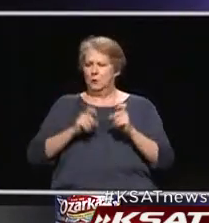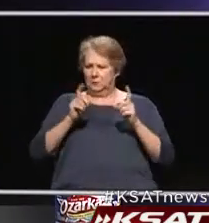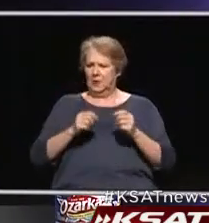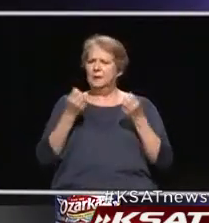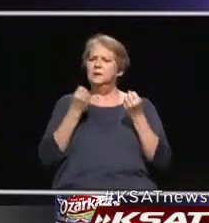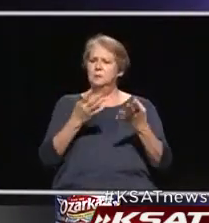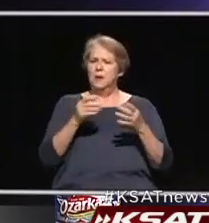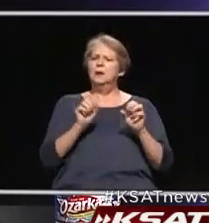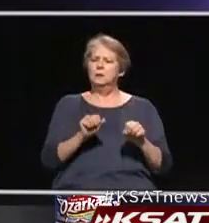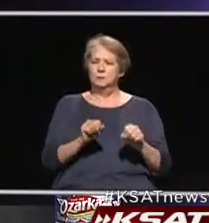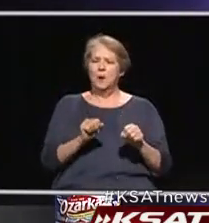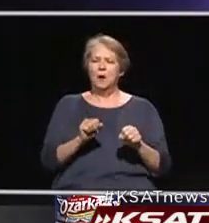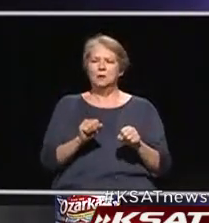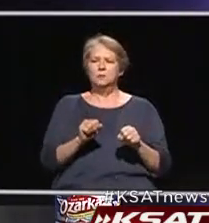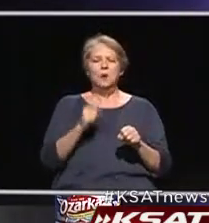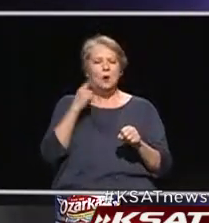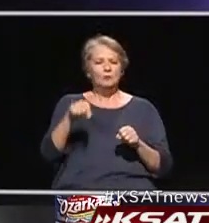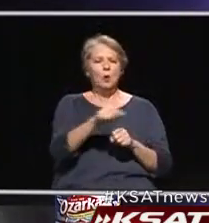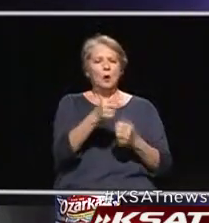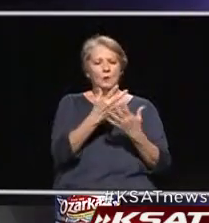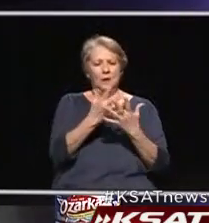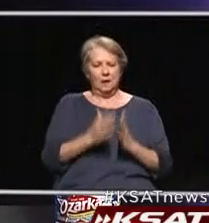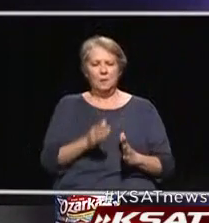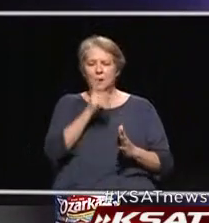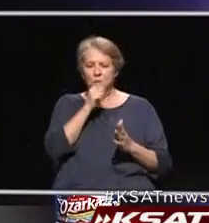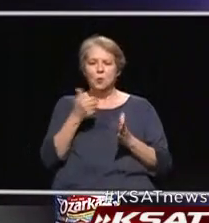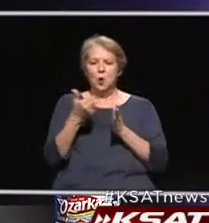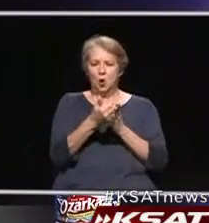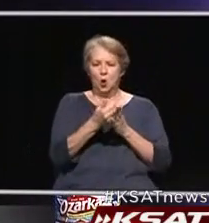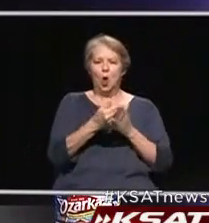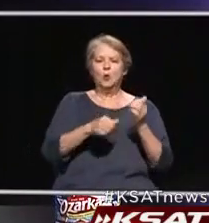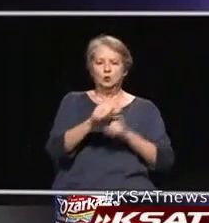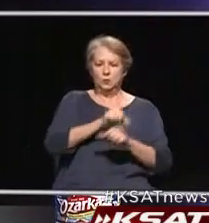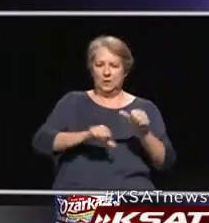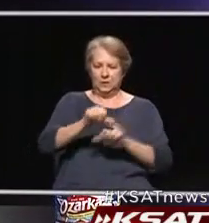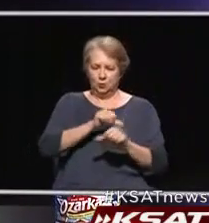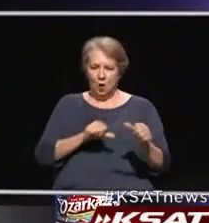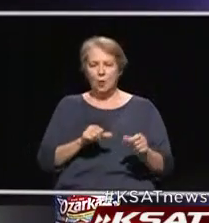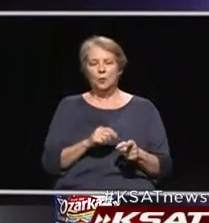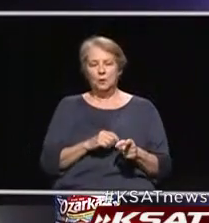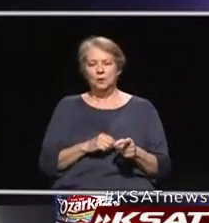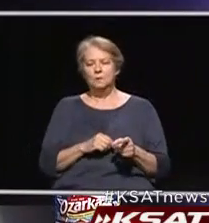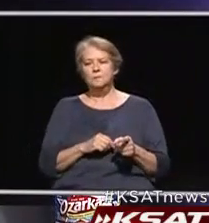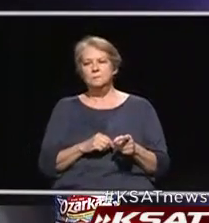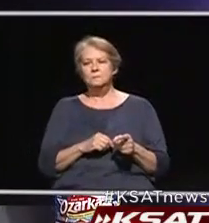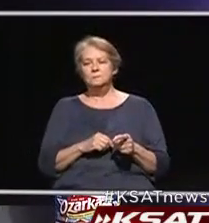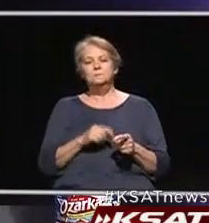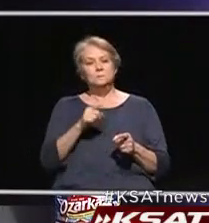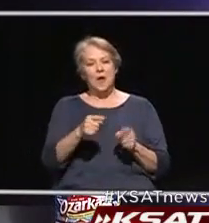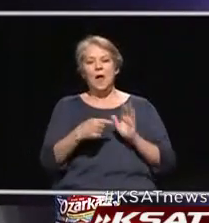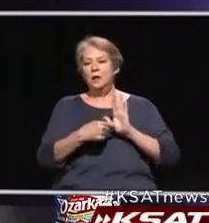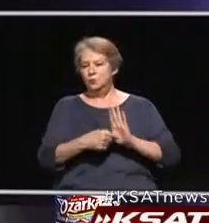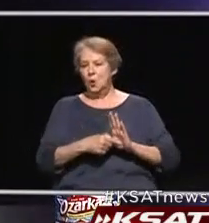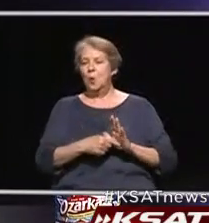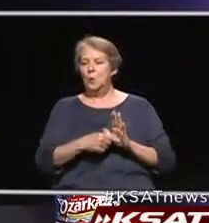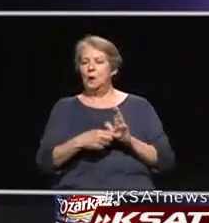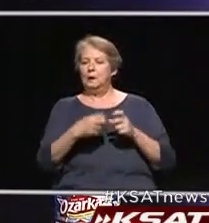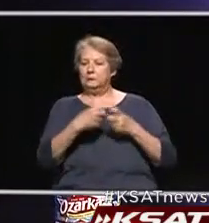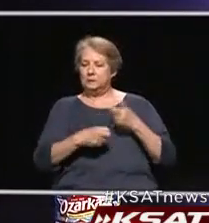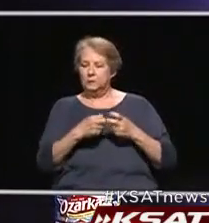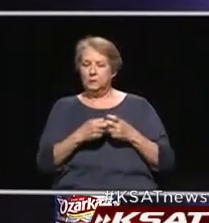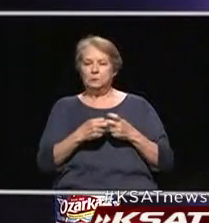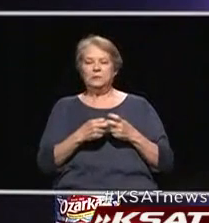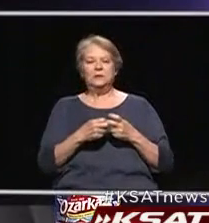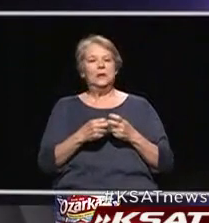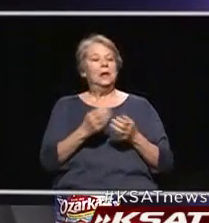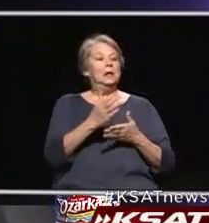can in the inmates that had been in close proximity to others that had symptoms. These were